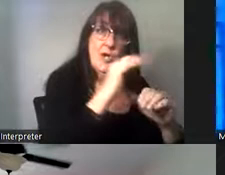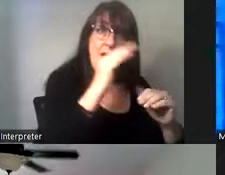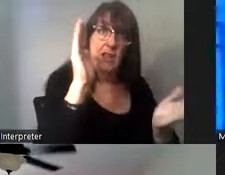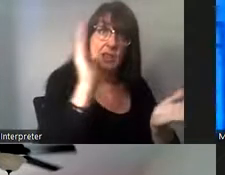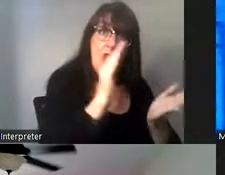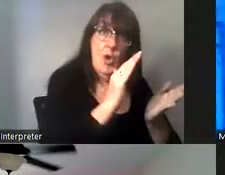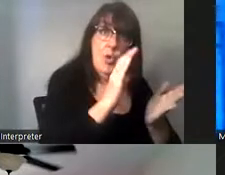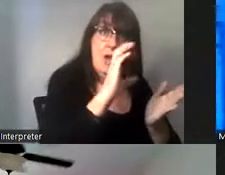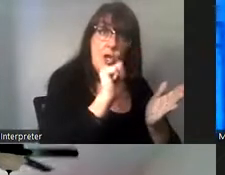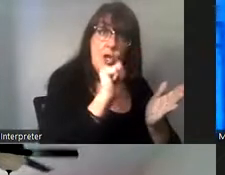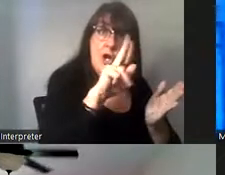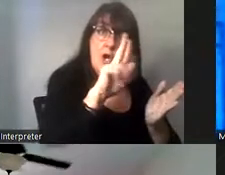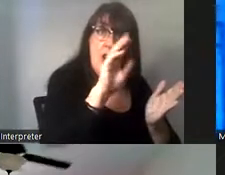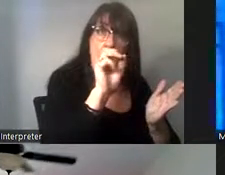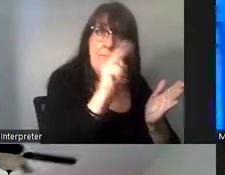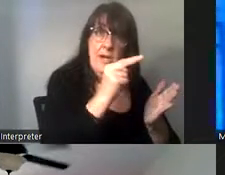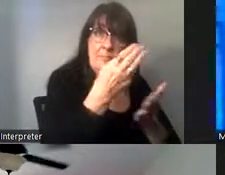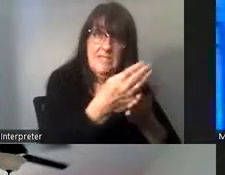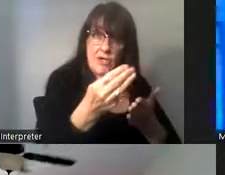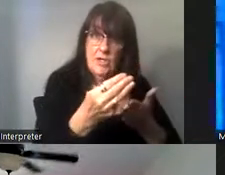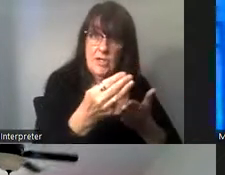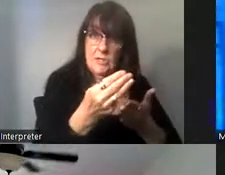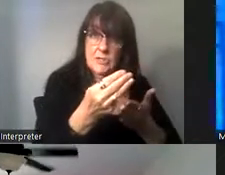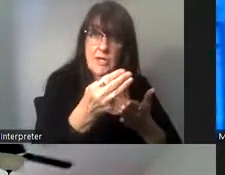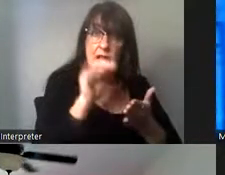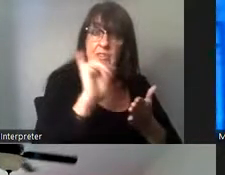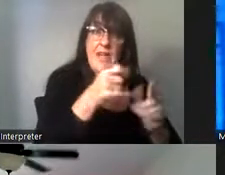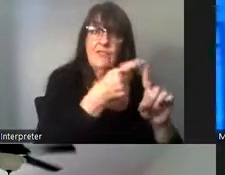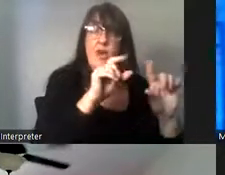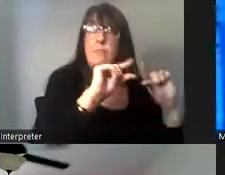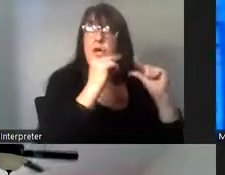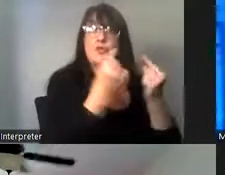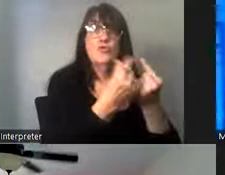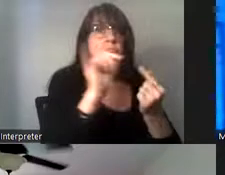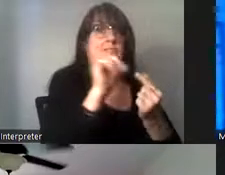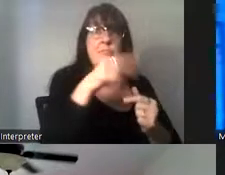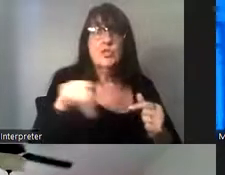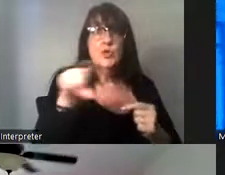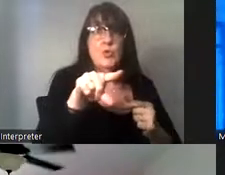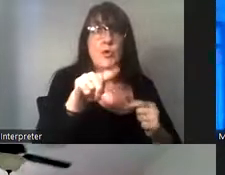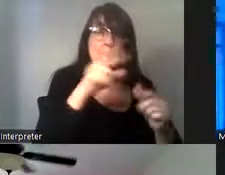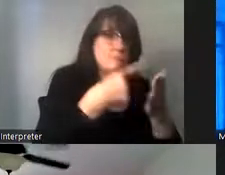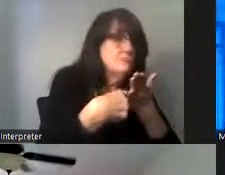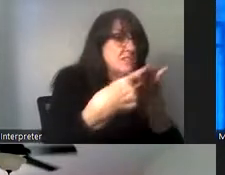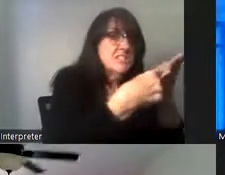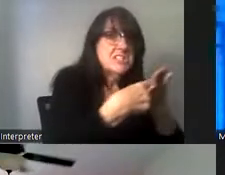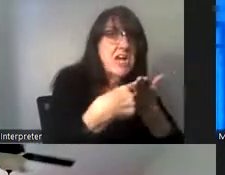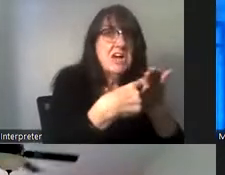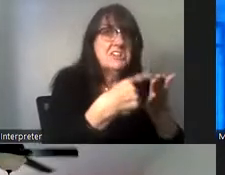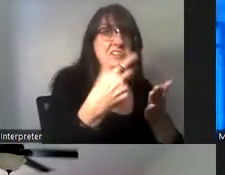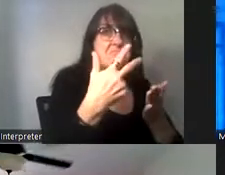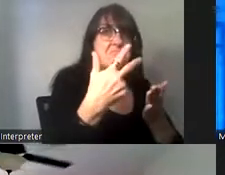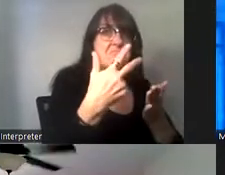carbon materials? This came from a group just like all of you. They discussed it and spent about